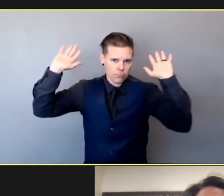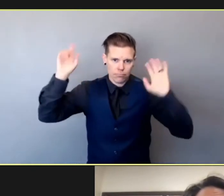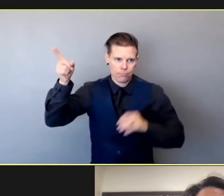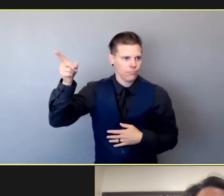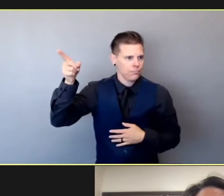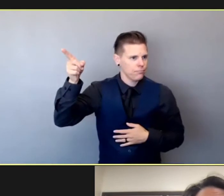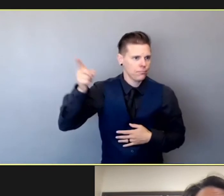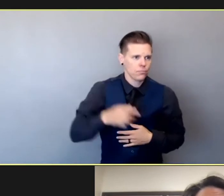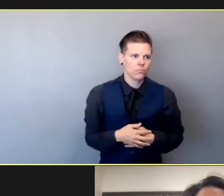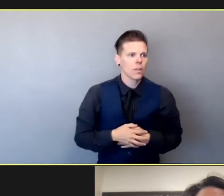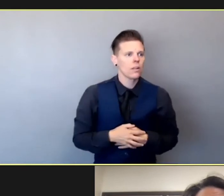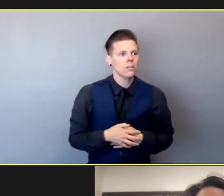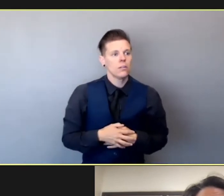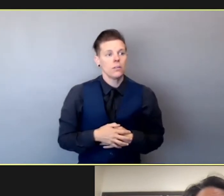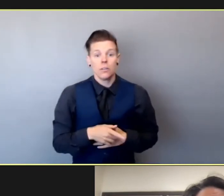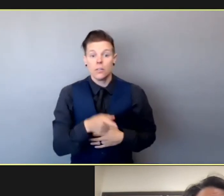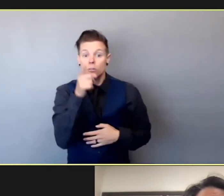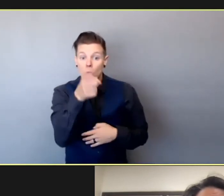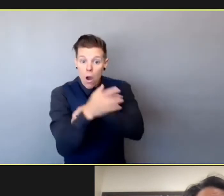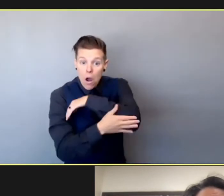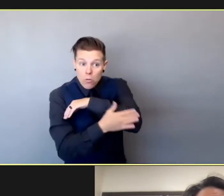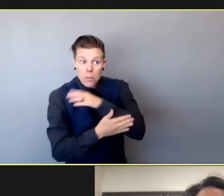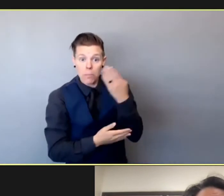It does recommend people who live,